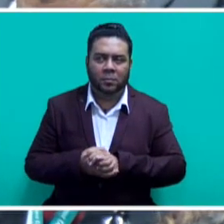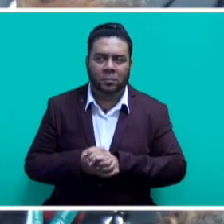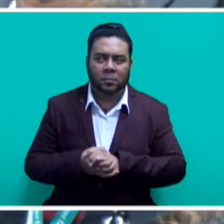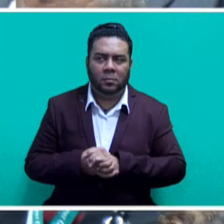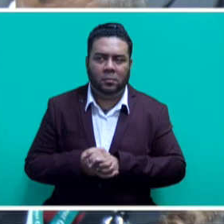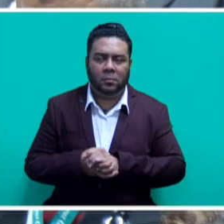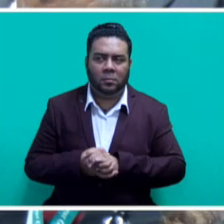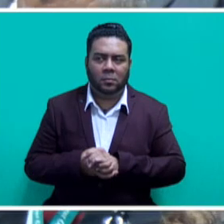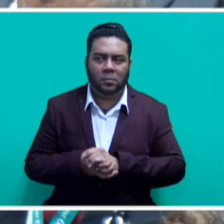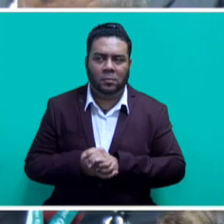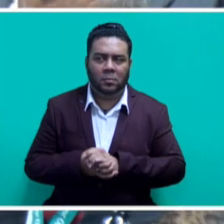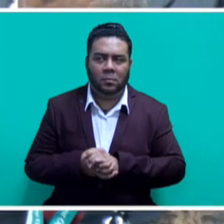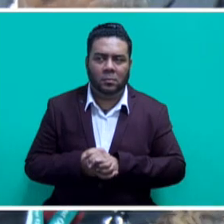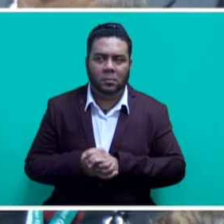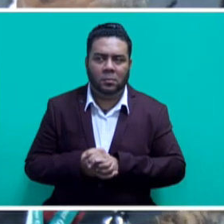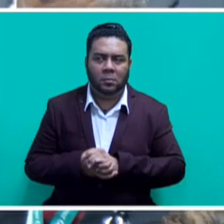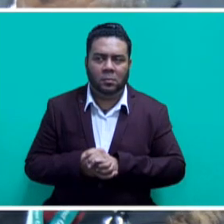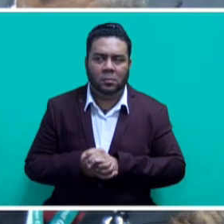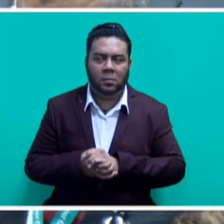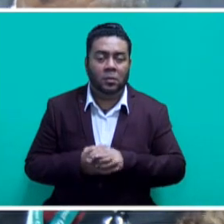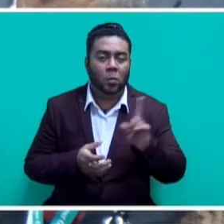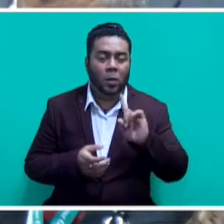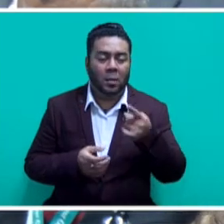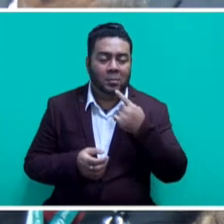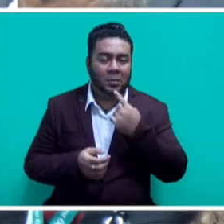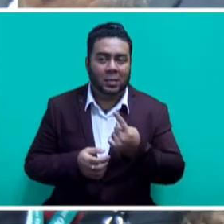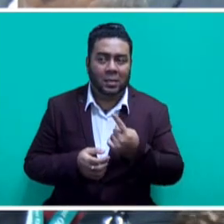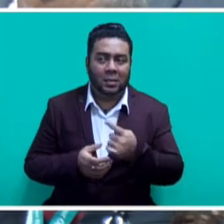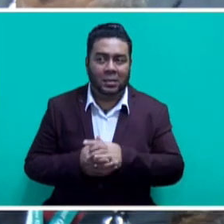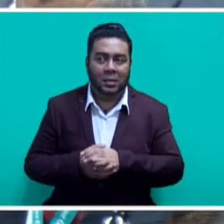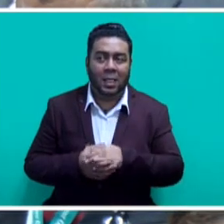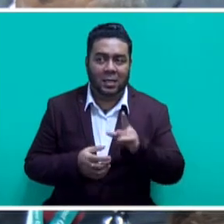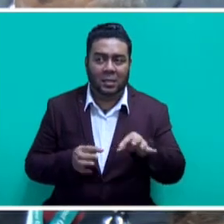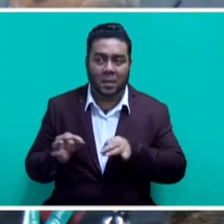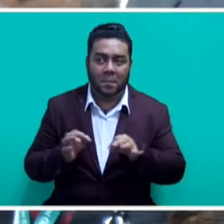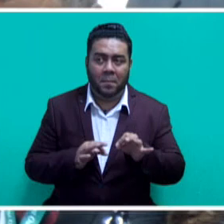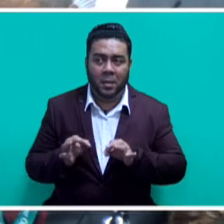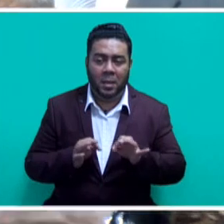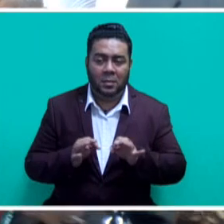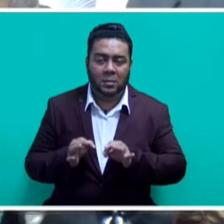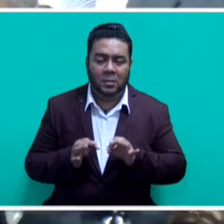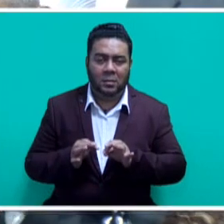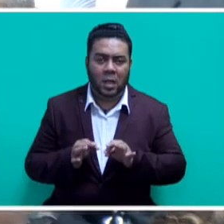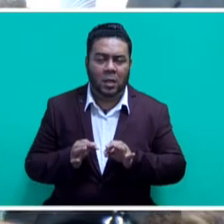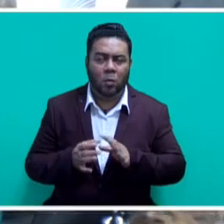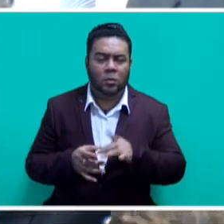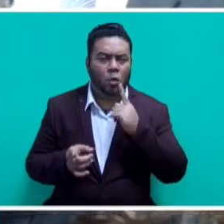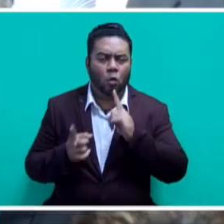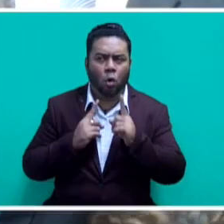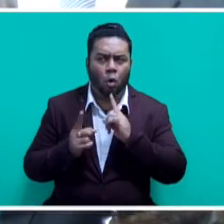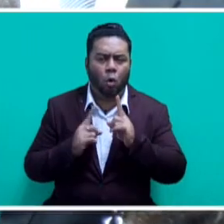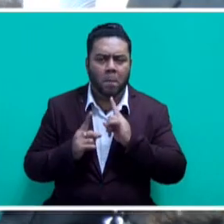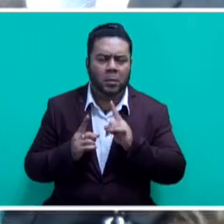Sorry? Okay, so what I'm saying, see, these are the plans. Now, there was a comment made that there is